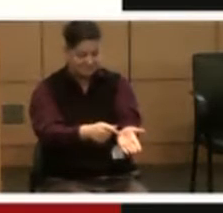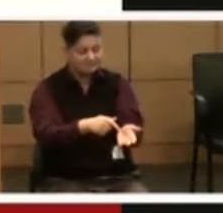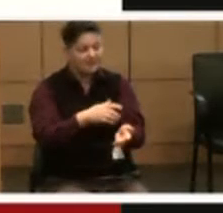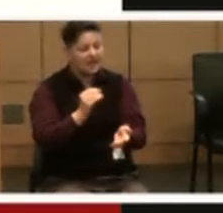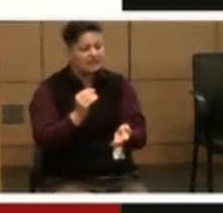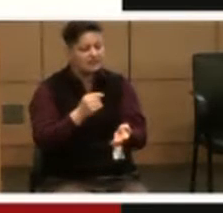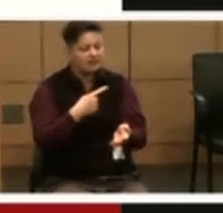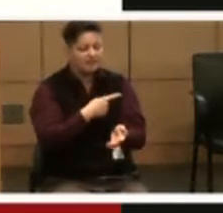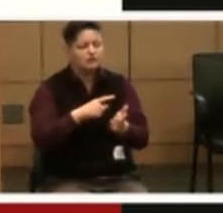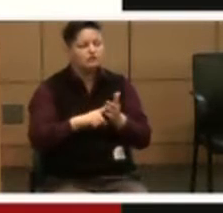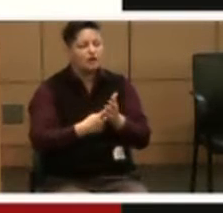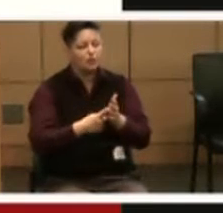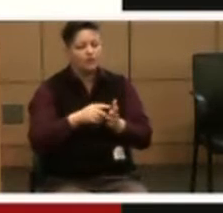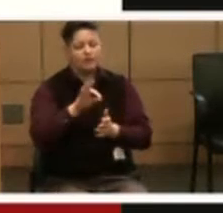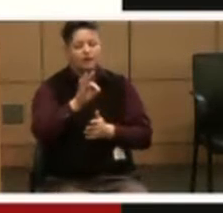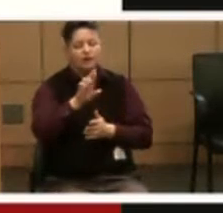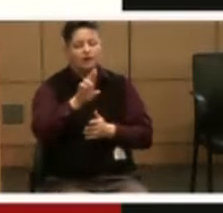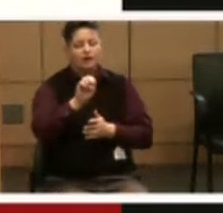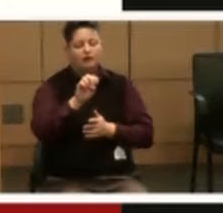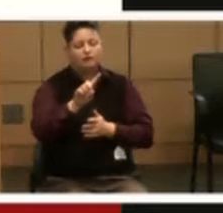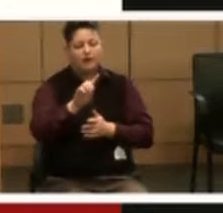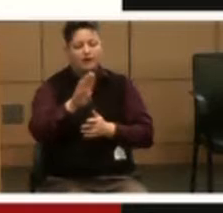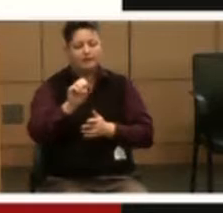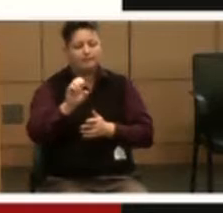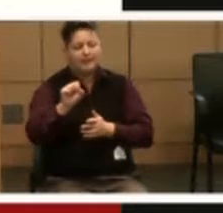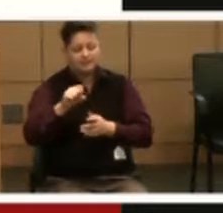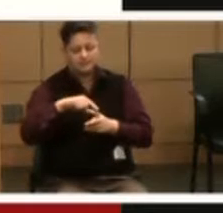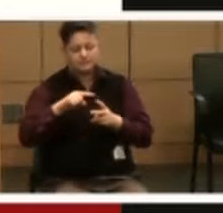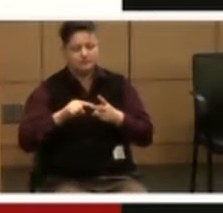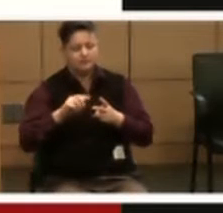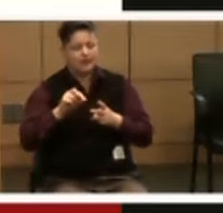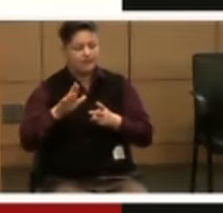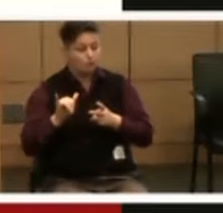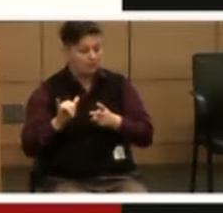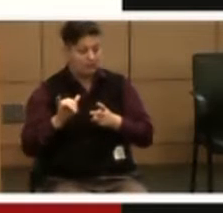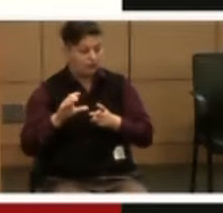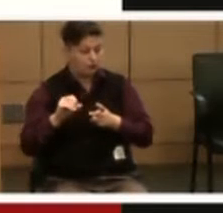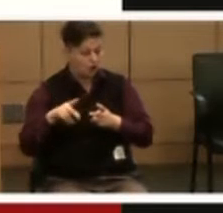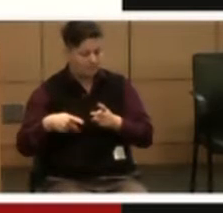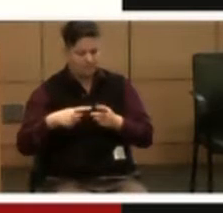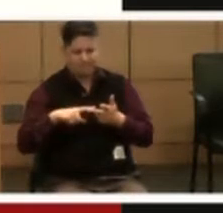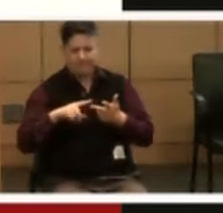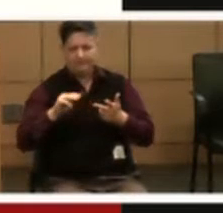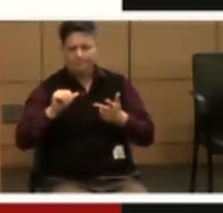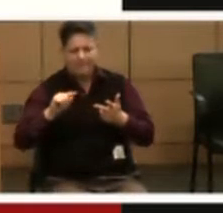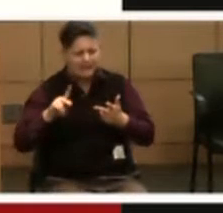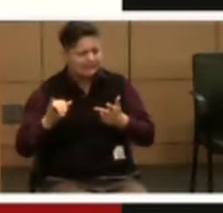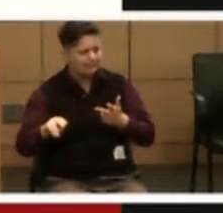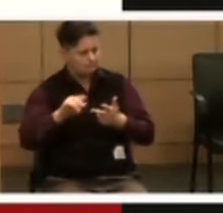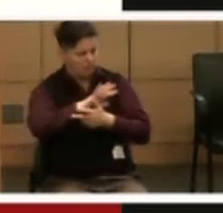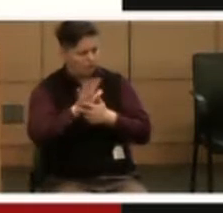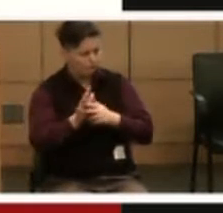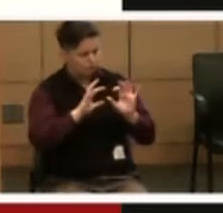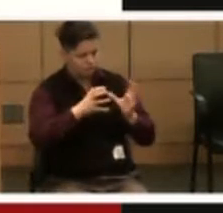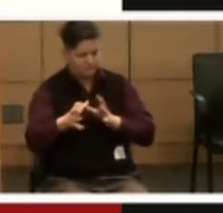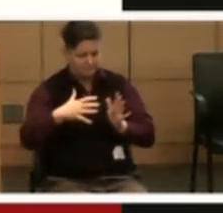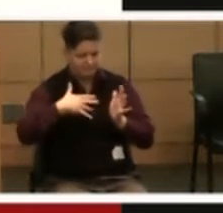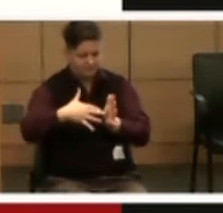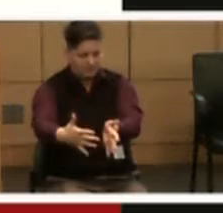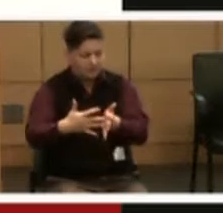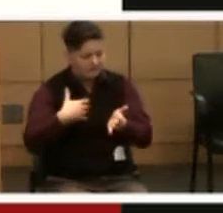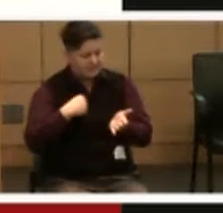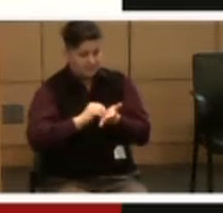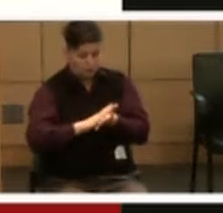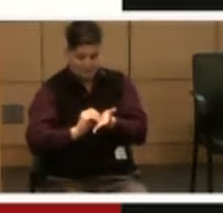And this started with Fred Bess and Anne-Marie Tharp. Euler and Matkin and others in other groups documented this. And so